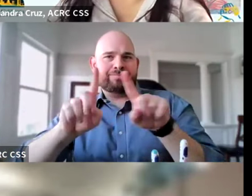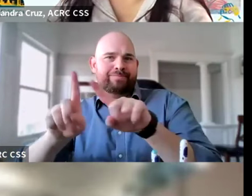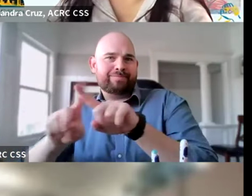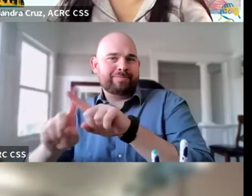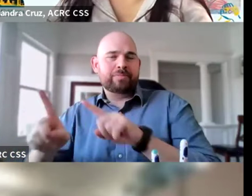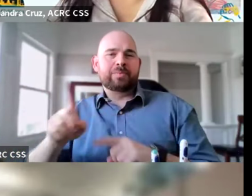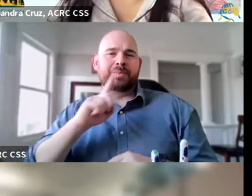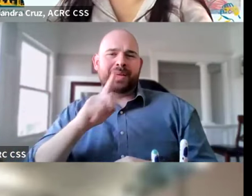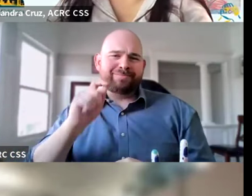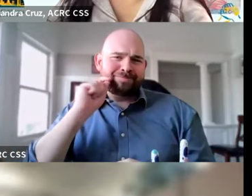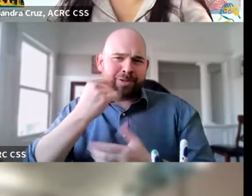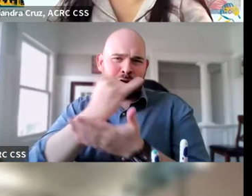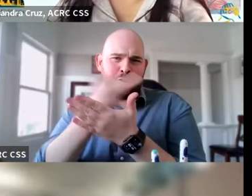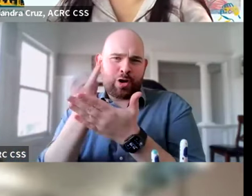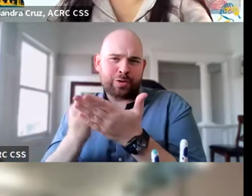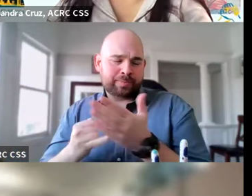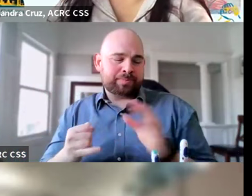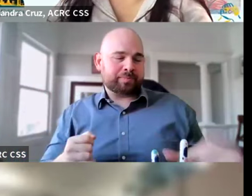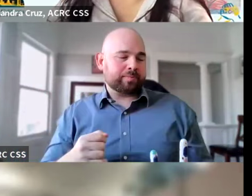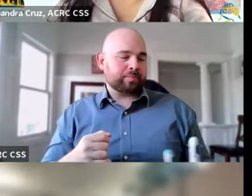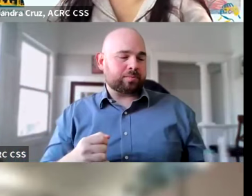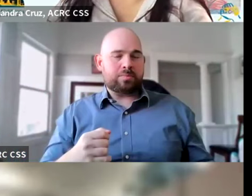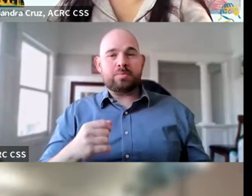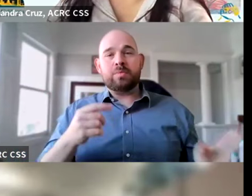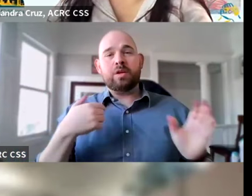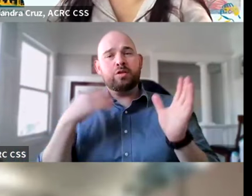Some will be signs. They might use different